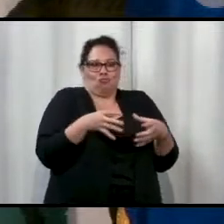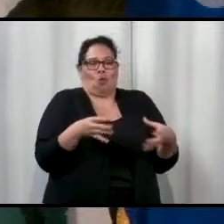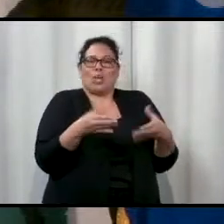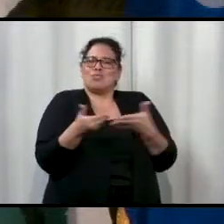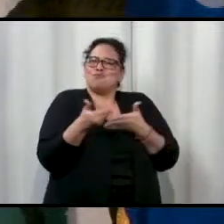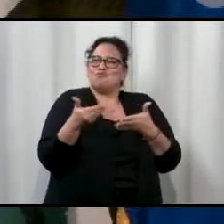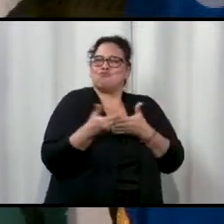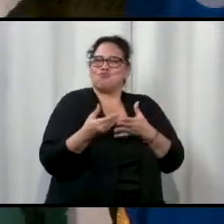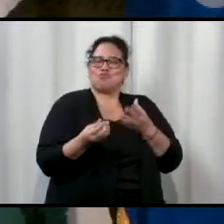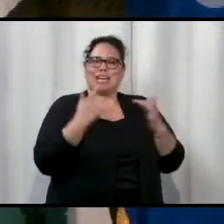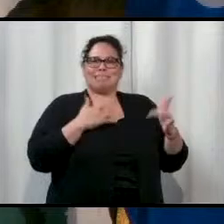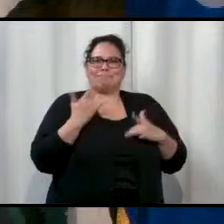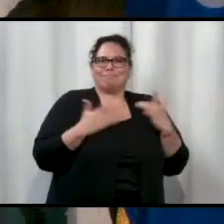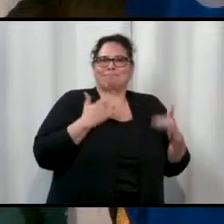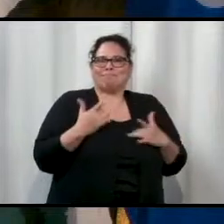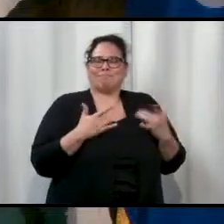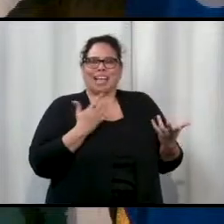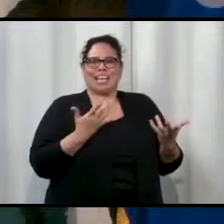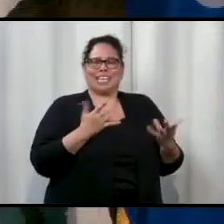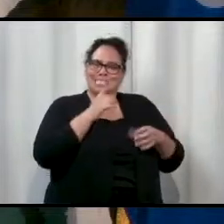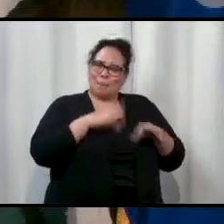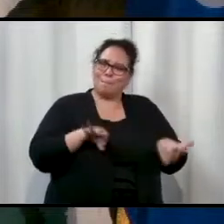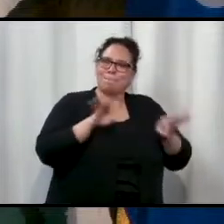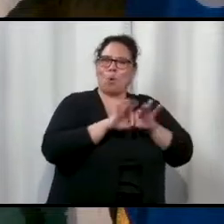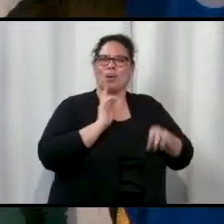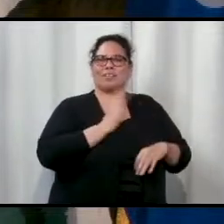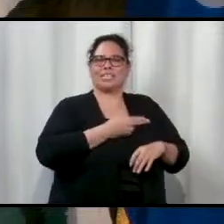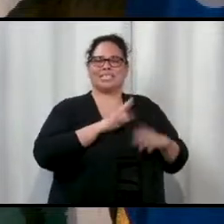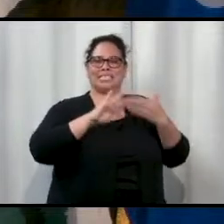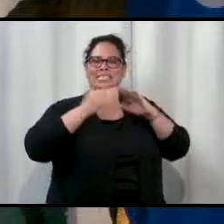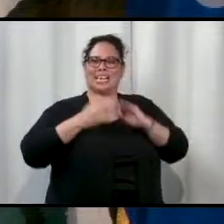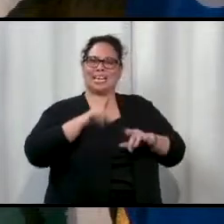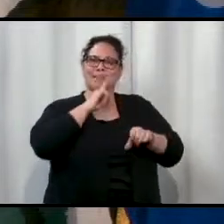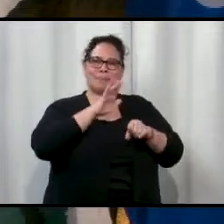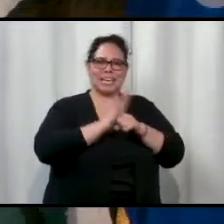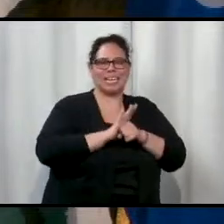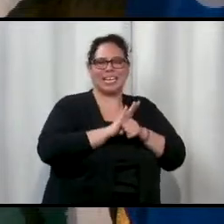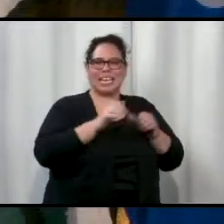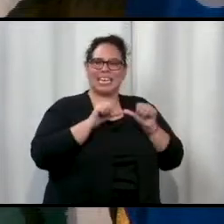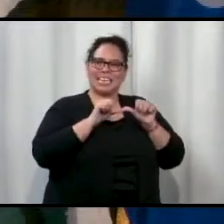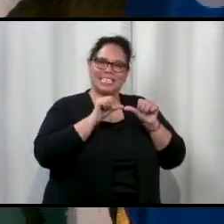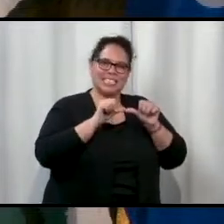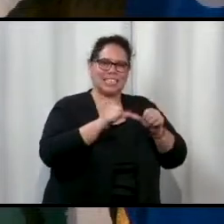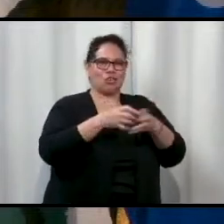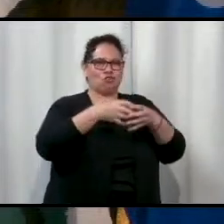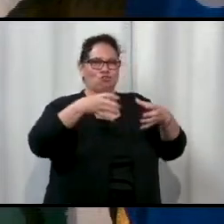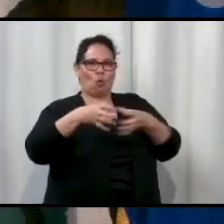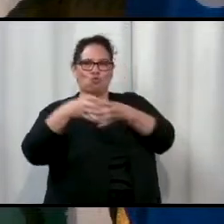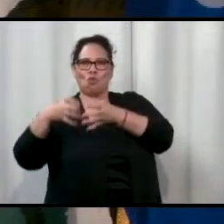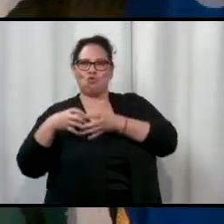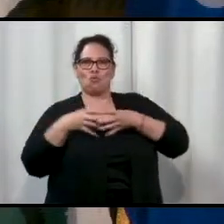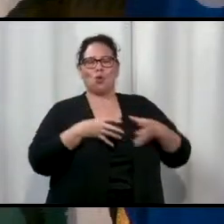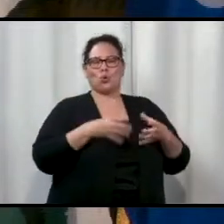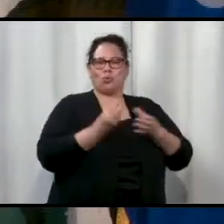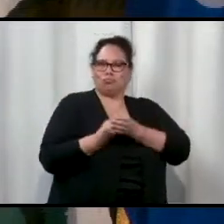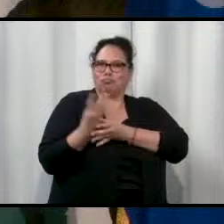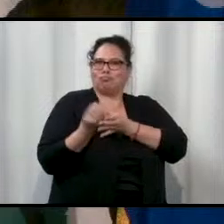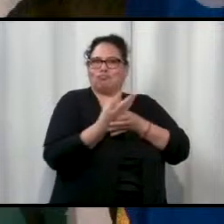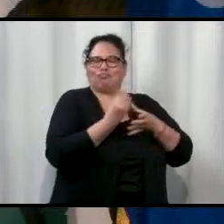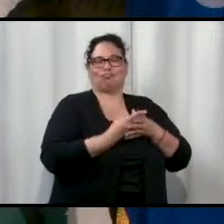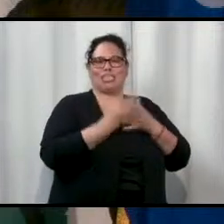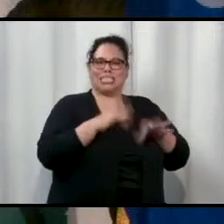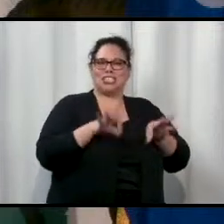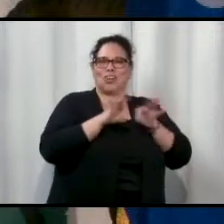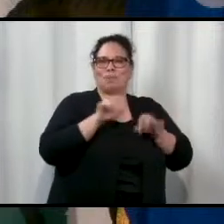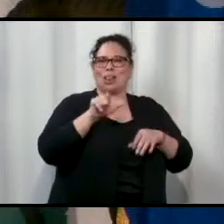That's important to us. And as a city, we're committed to continue to unleash the potential of key growth sectors that will be critical to Long Beach's